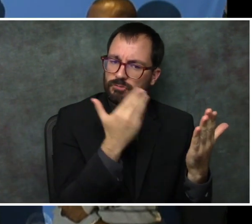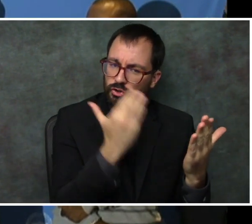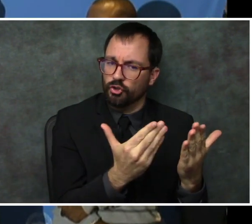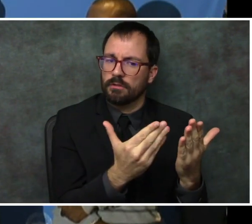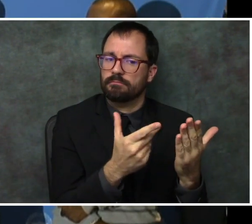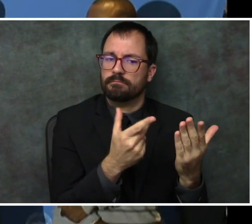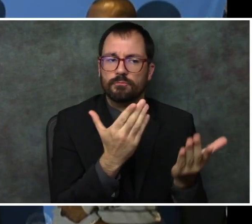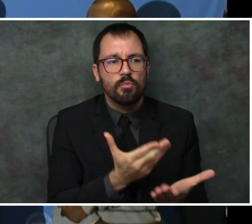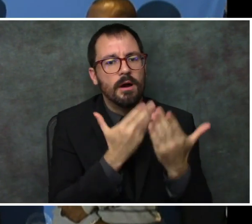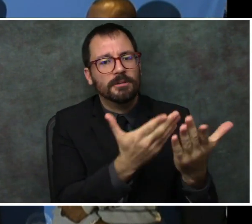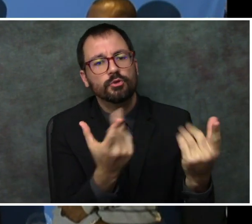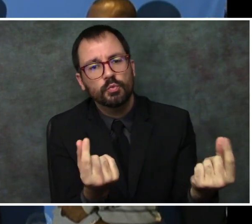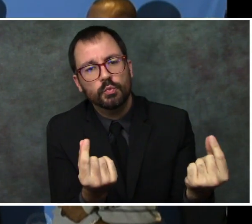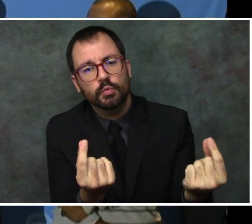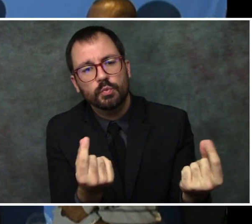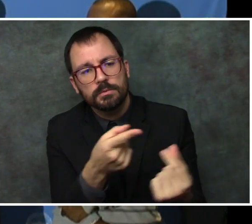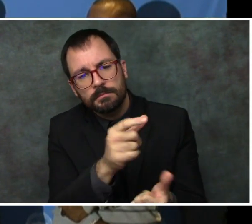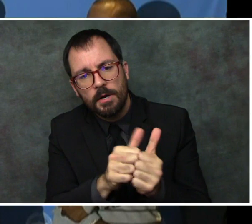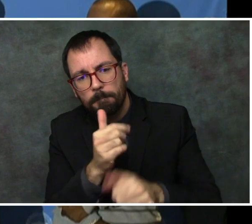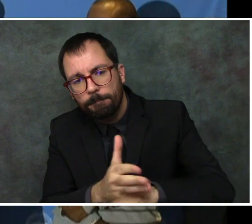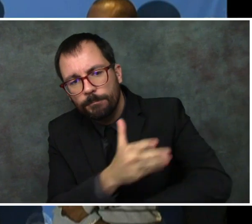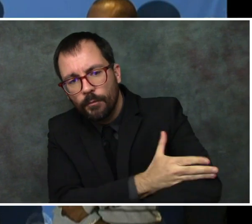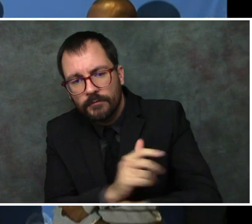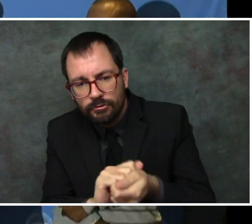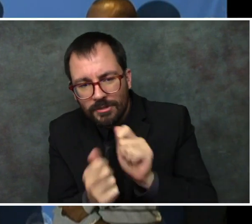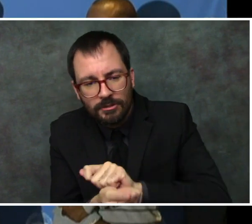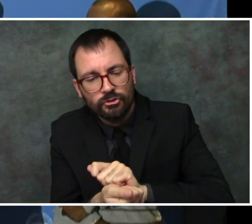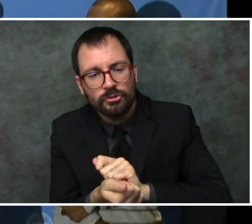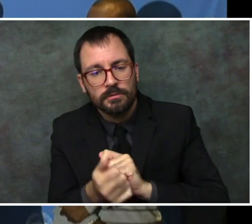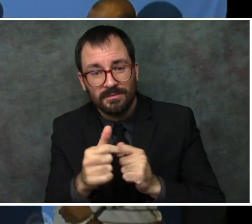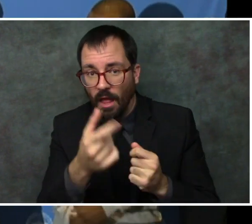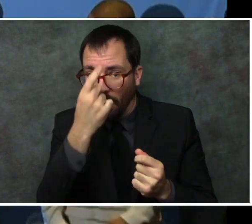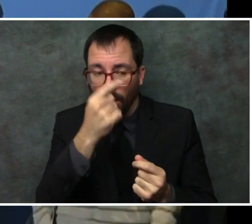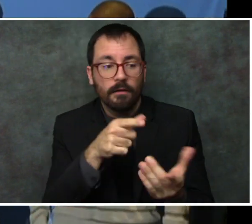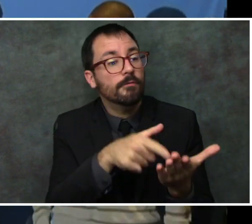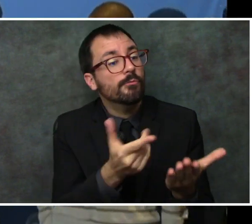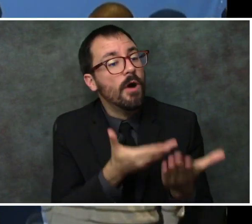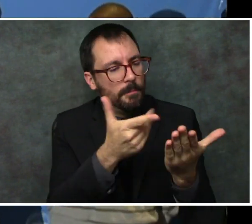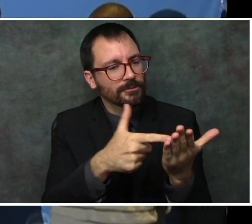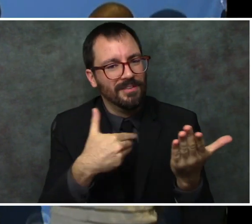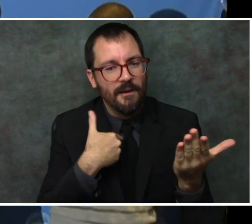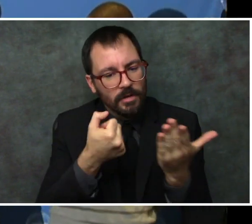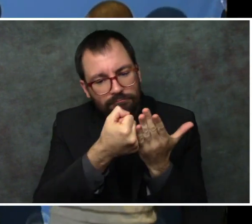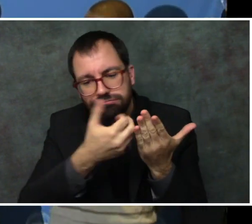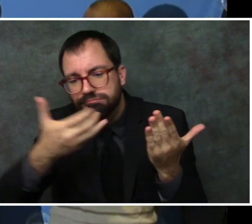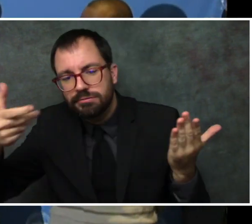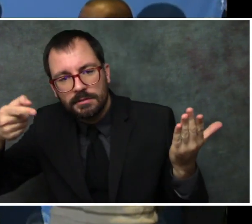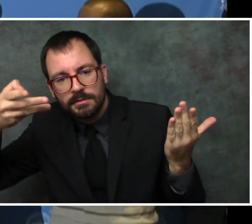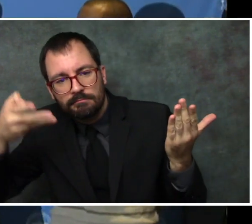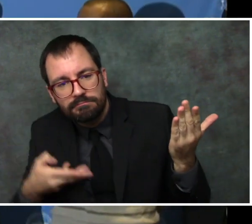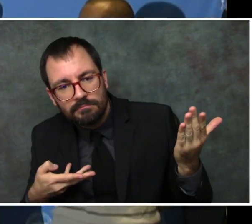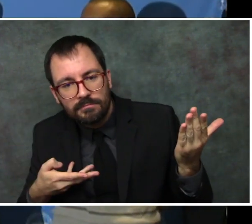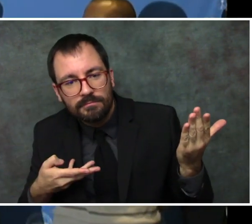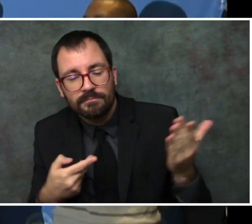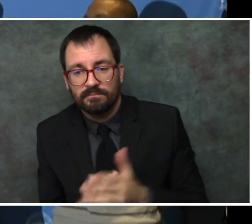of which we can all be justifiably proud. It must be mentioned that, as the Mayor mentioned,